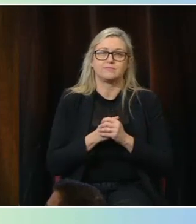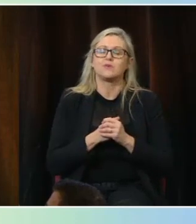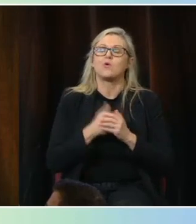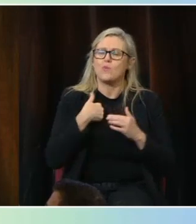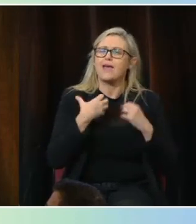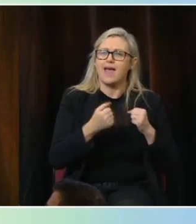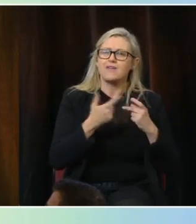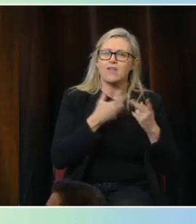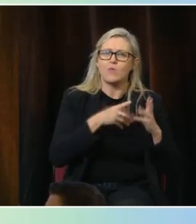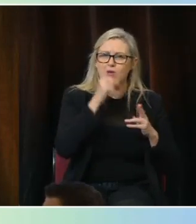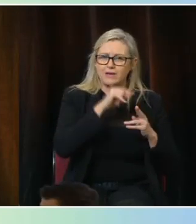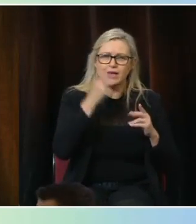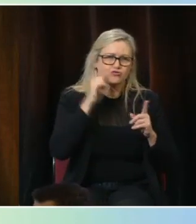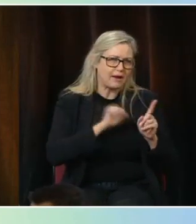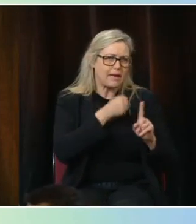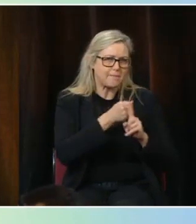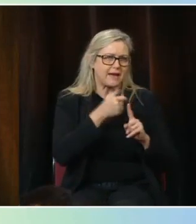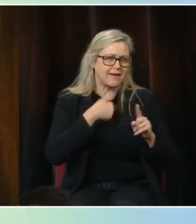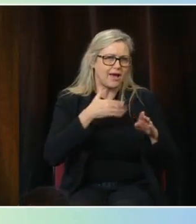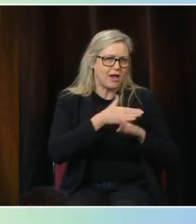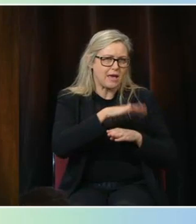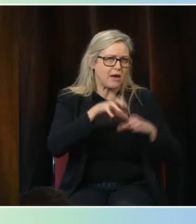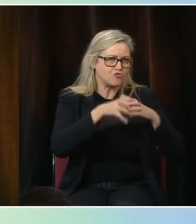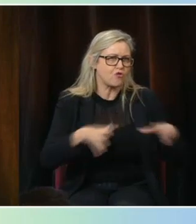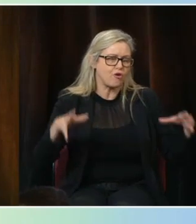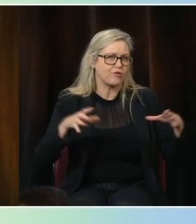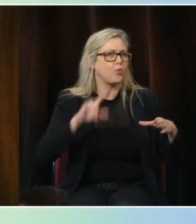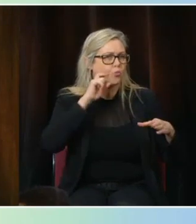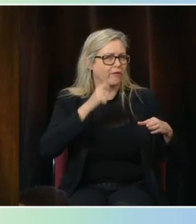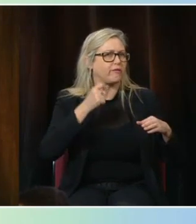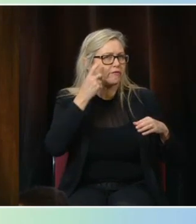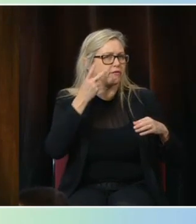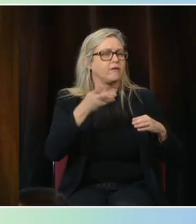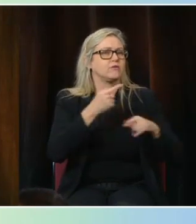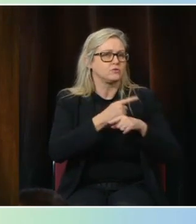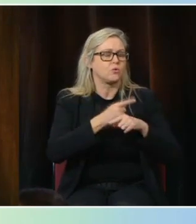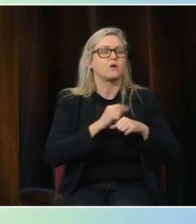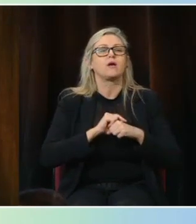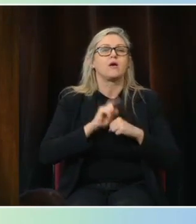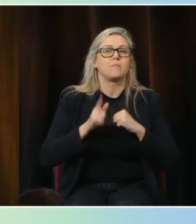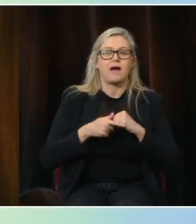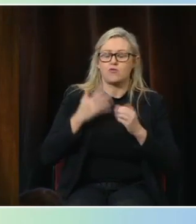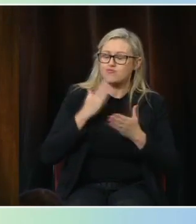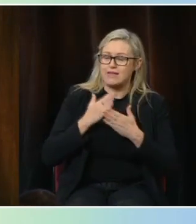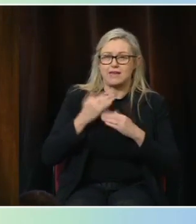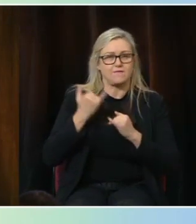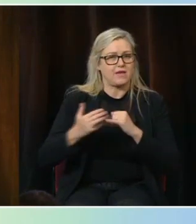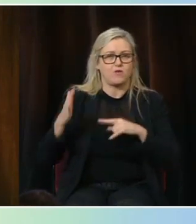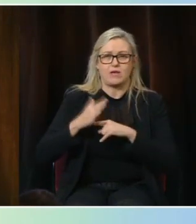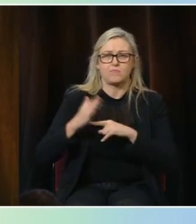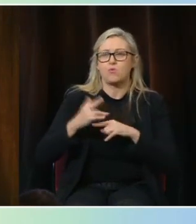discussing those over the next couple of days but a strong economy with low unemployment is necessary and vital to getting wages moving